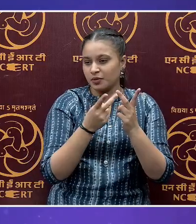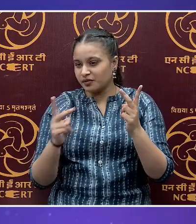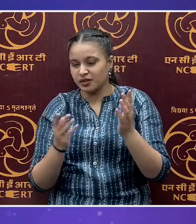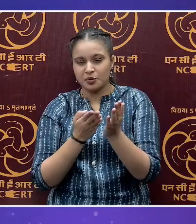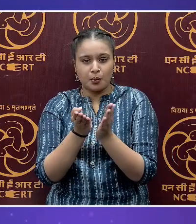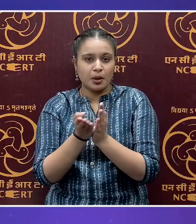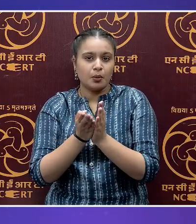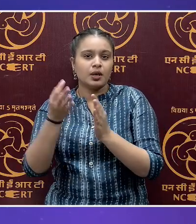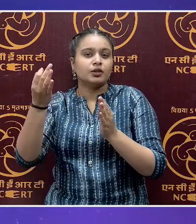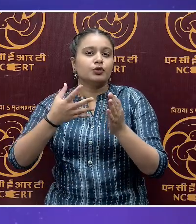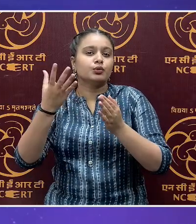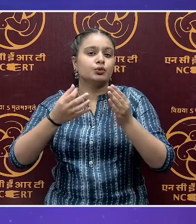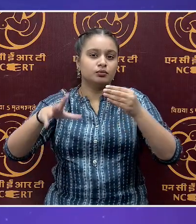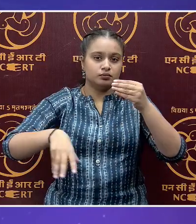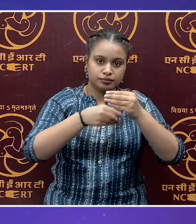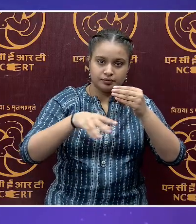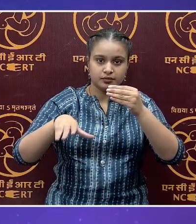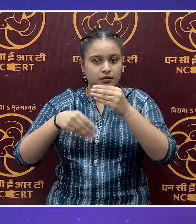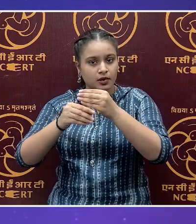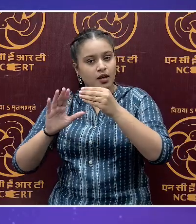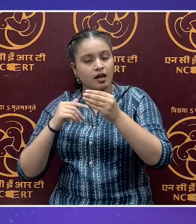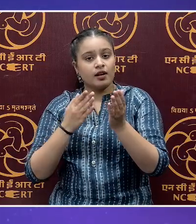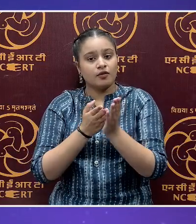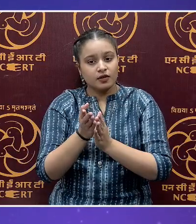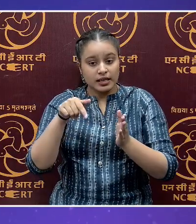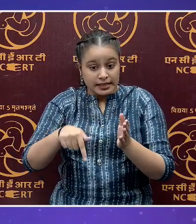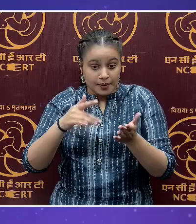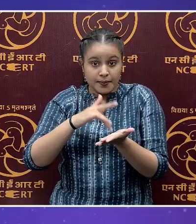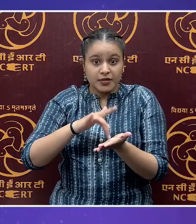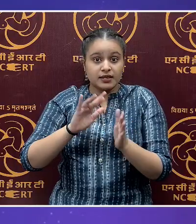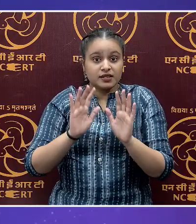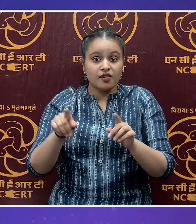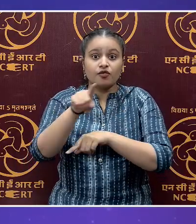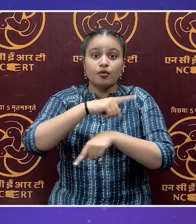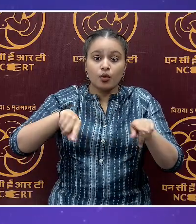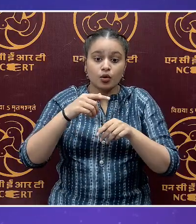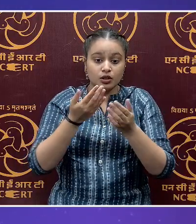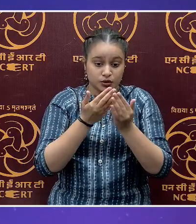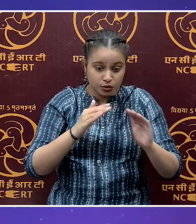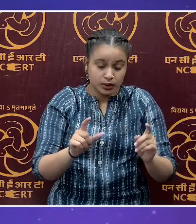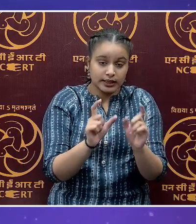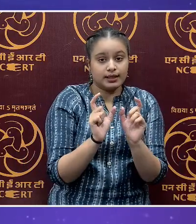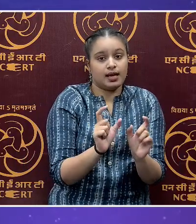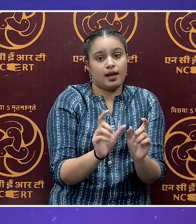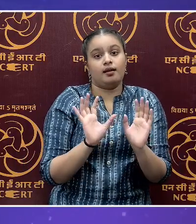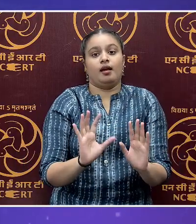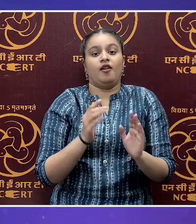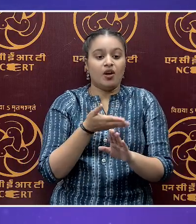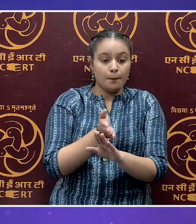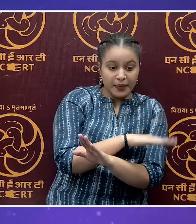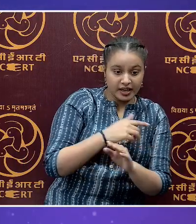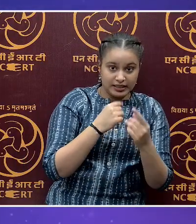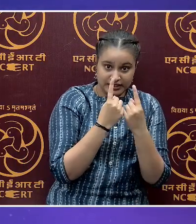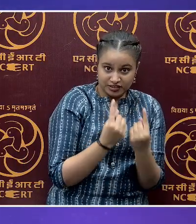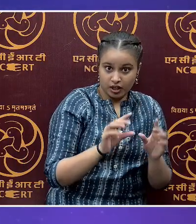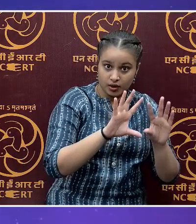also, and the government is looking in a different way that this is the platform which can take care for every child, because early identification will